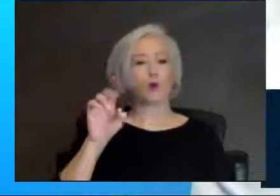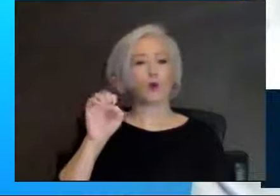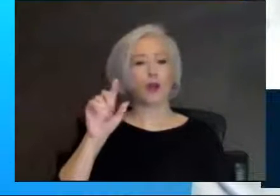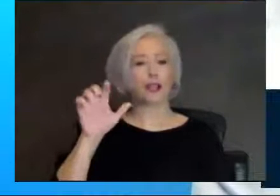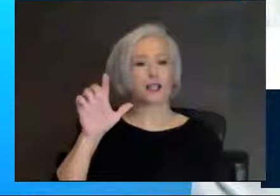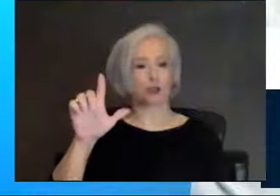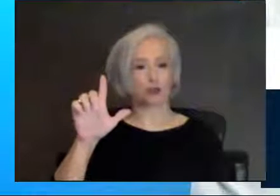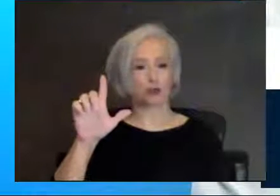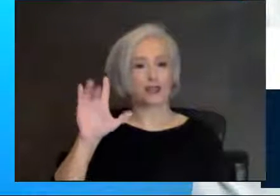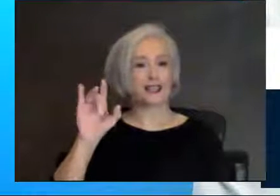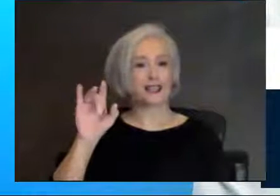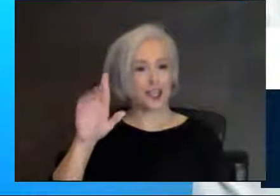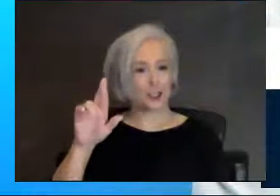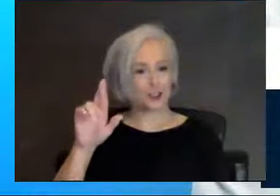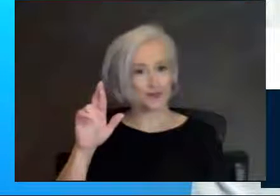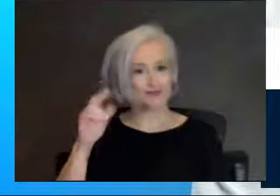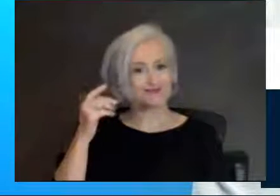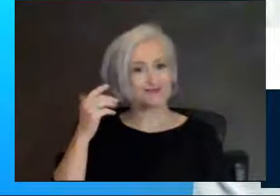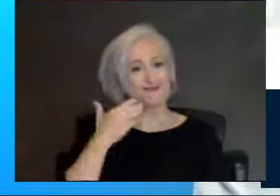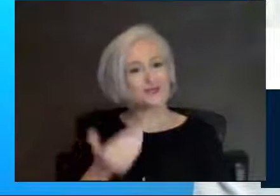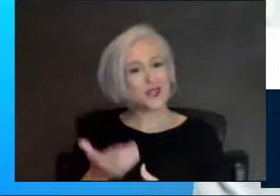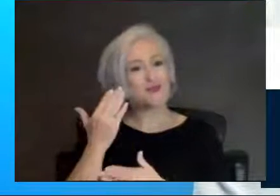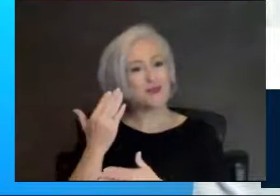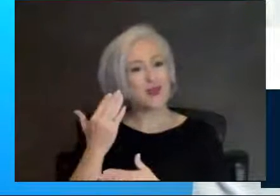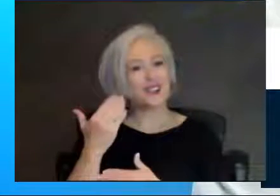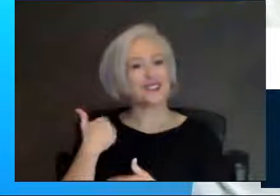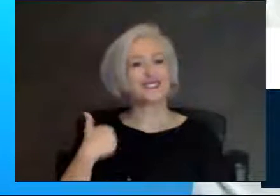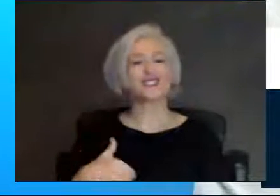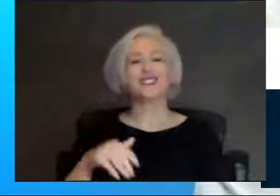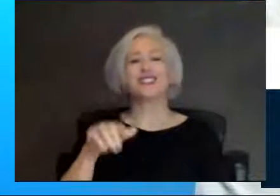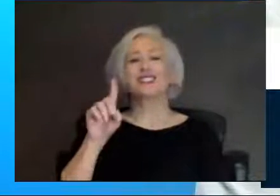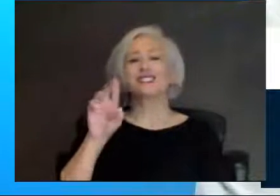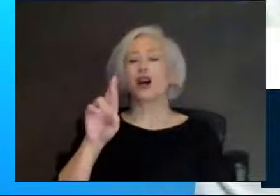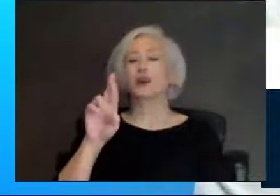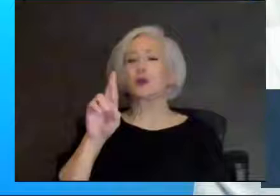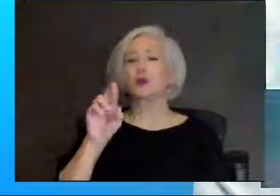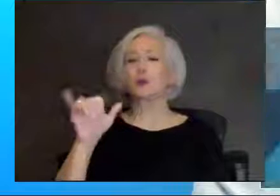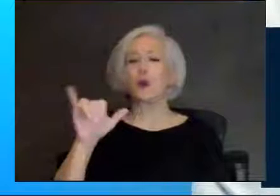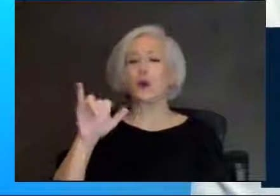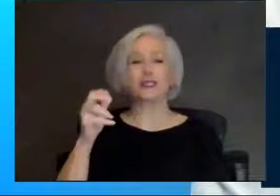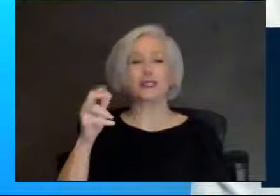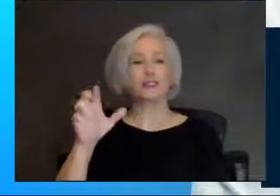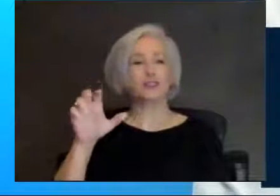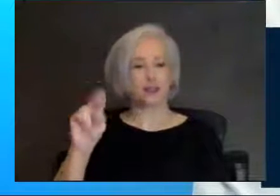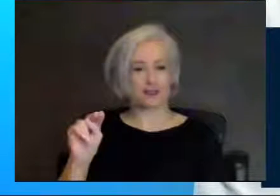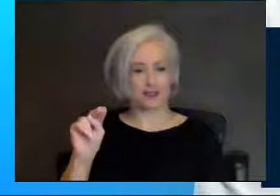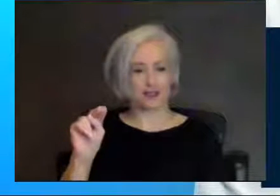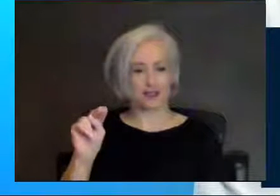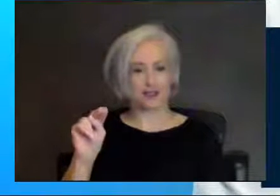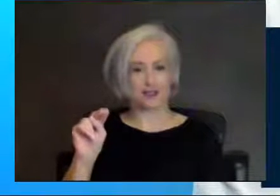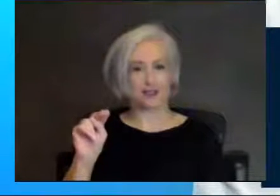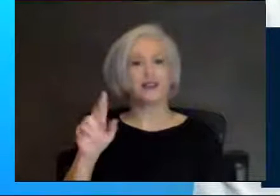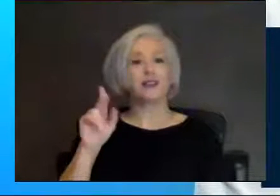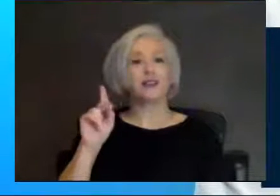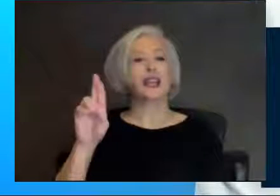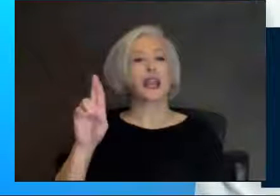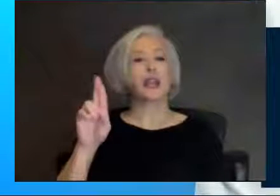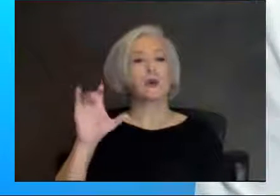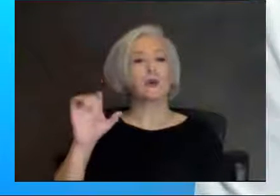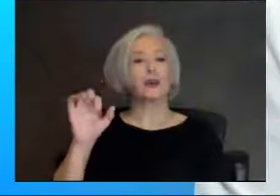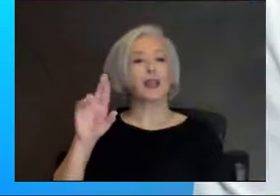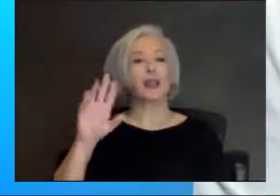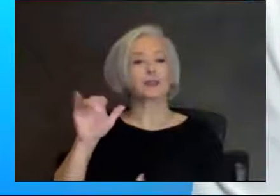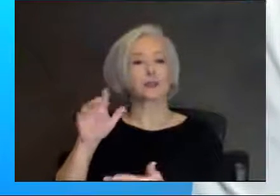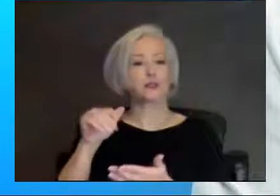Chancellor and Director of the University of Kansas Cancer Center. And joining me this morning to explain the bitter taste colorectal